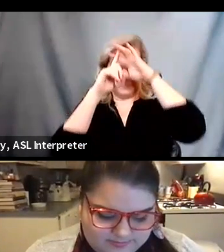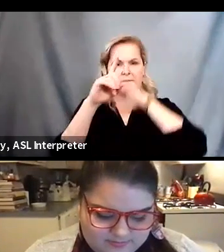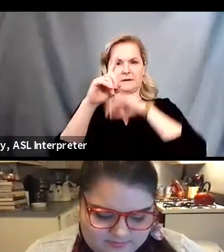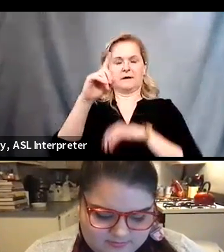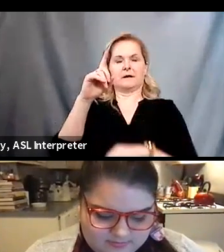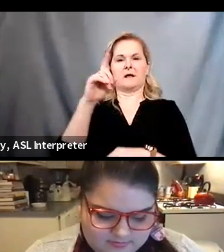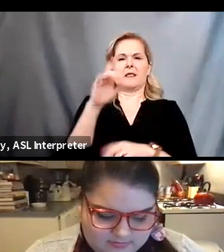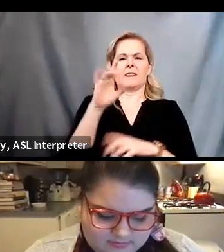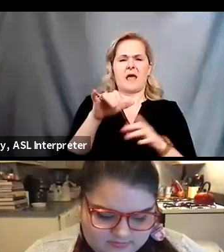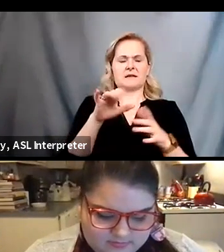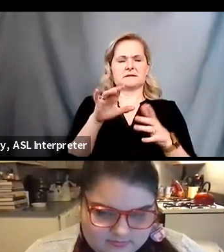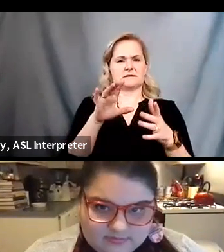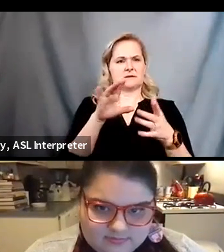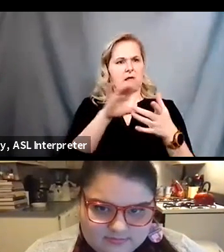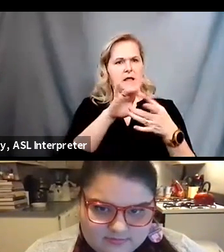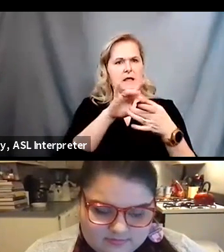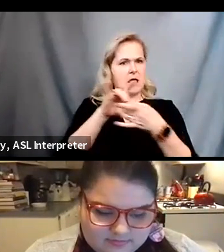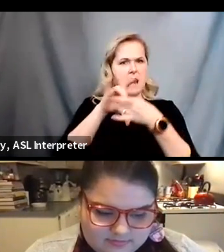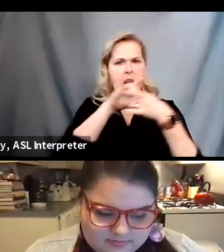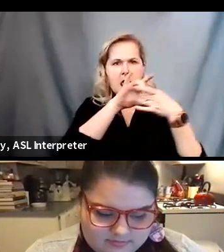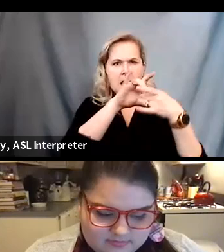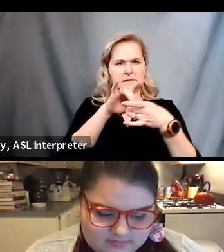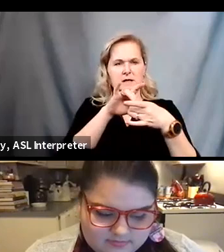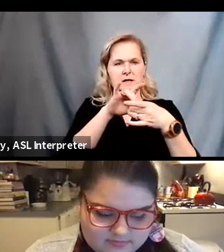with this interconnectedness. It is giving me